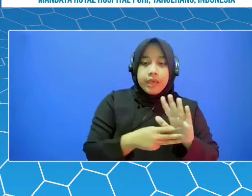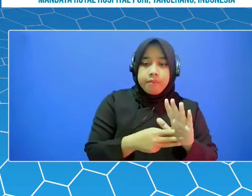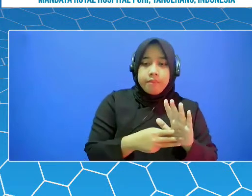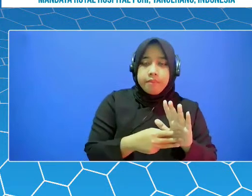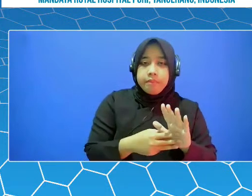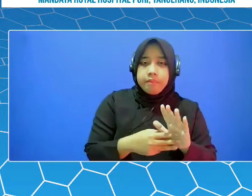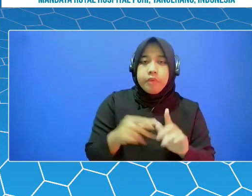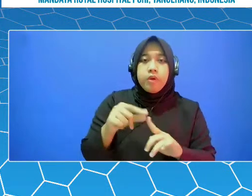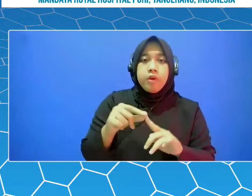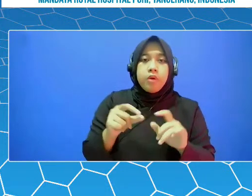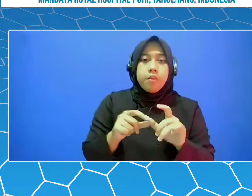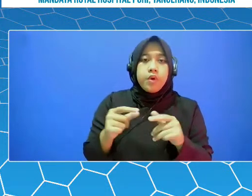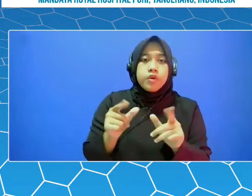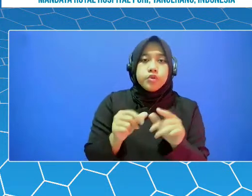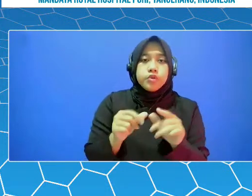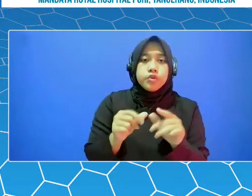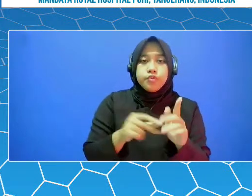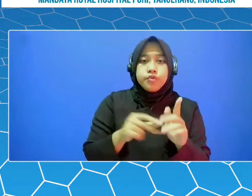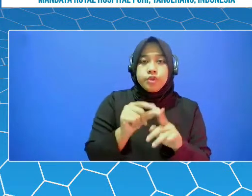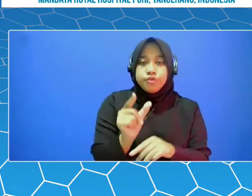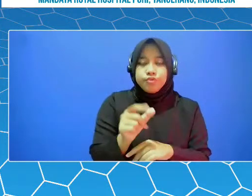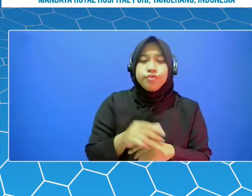the puskesmas. Slide.